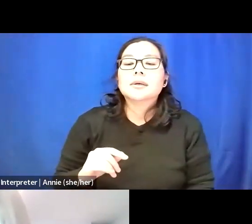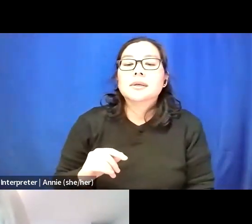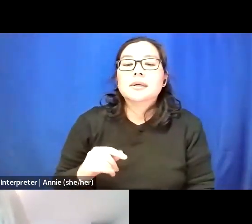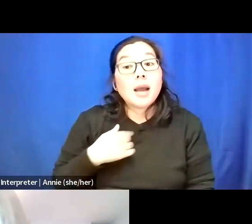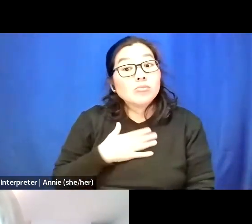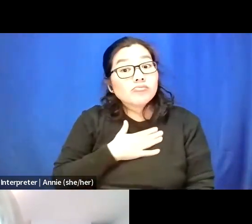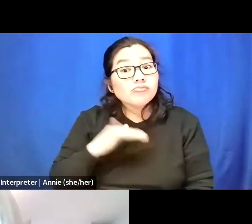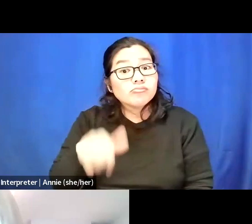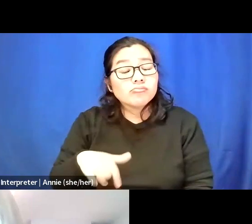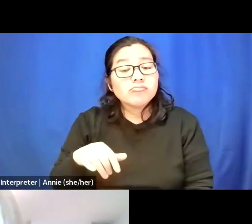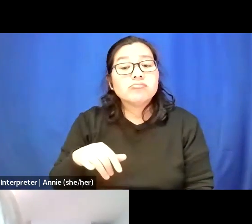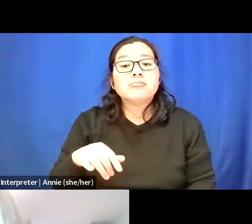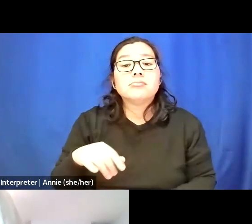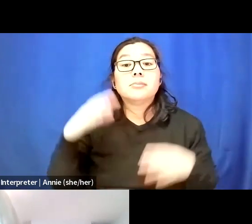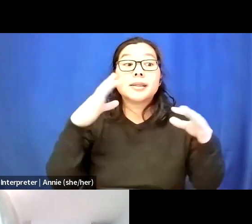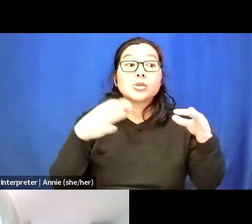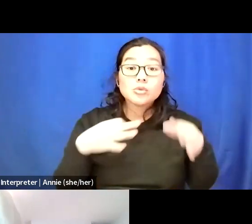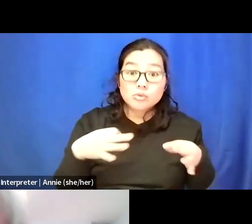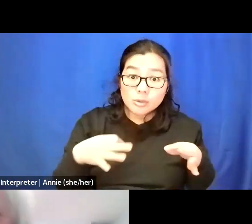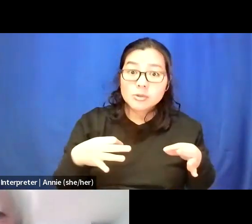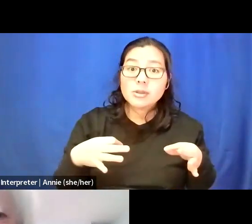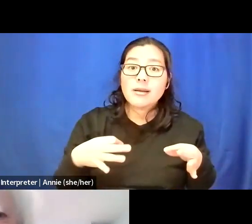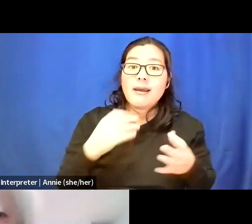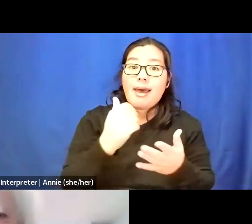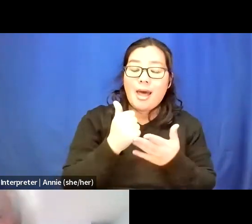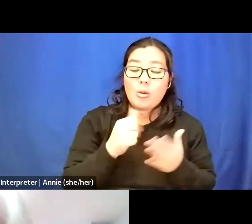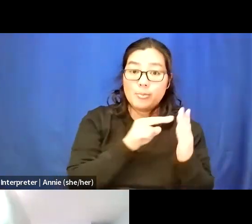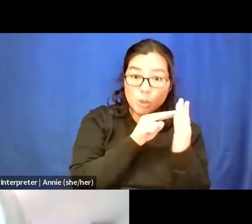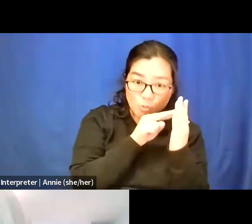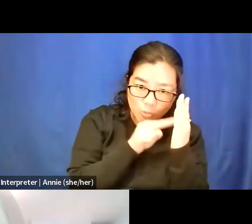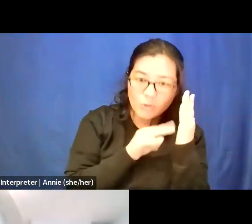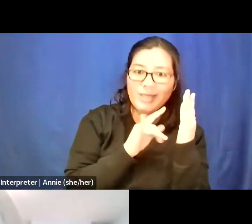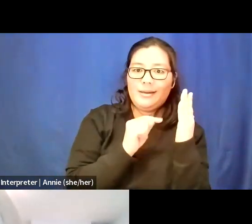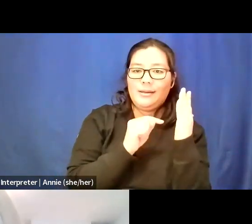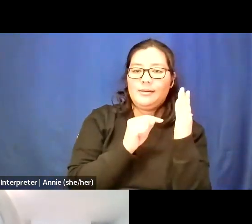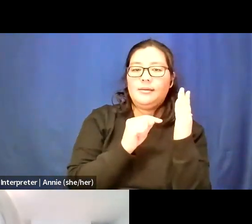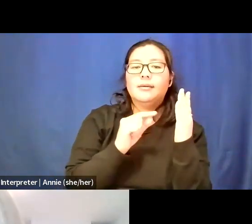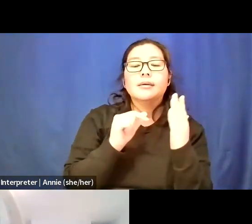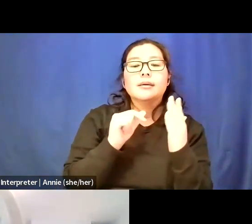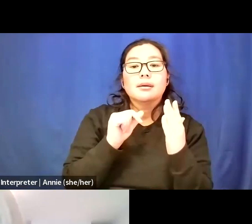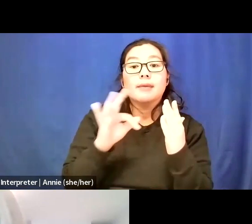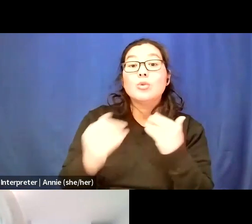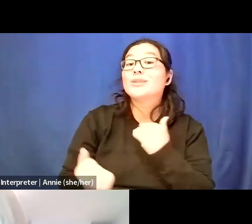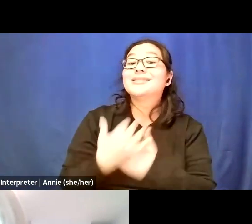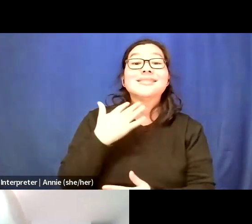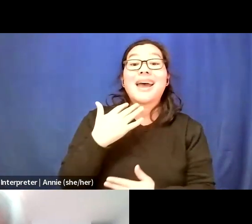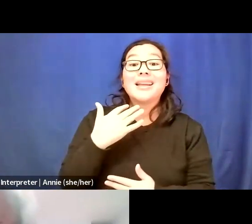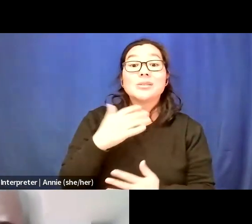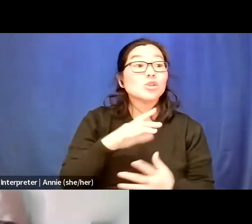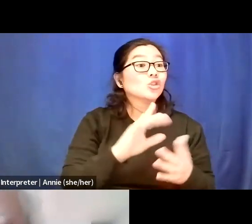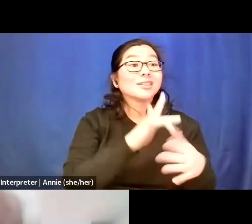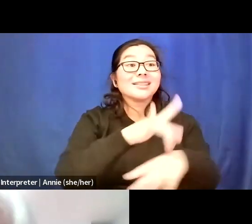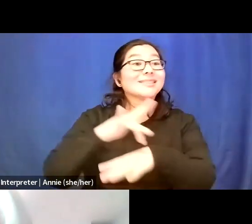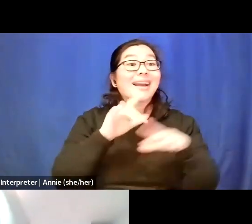and in a way, the description helped me read it. If you had just sort of sent this to me without any, I would say, I don't know what